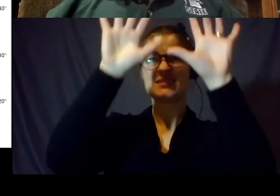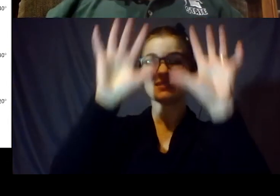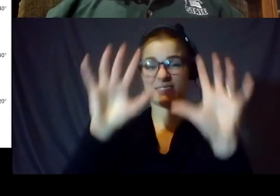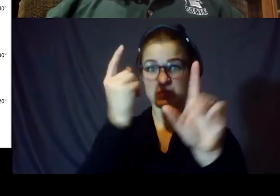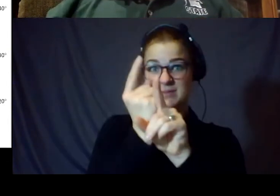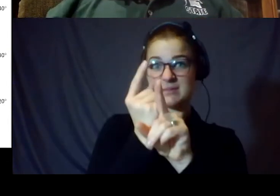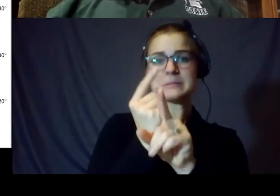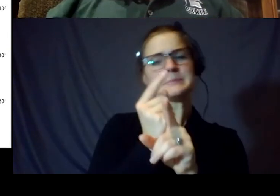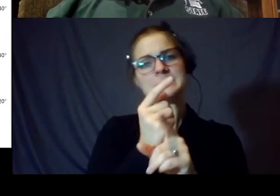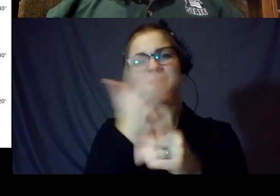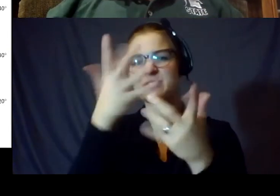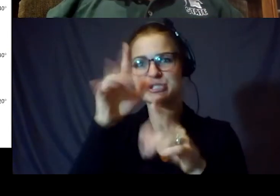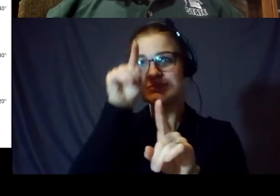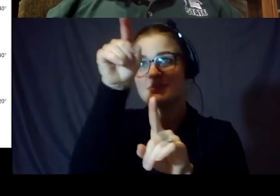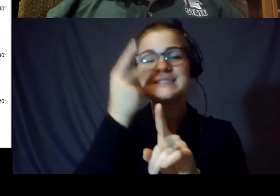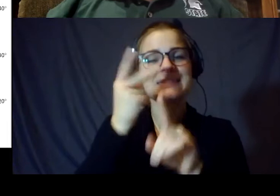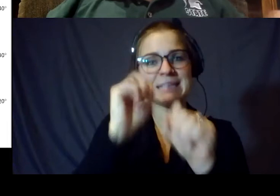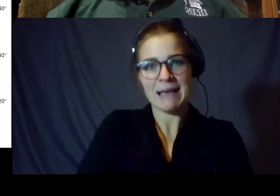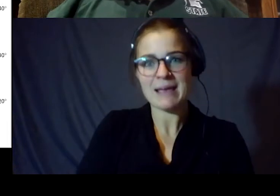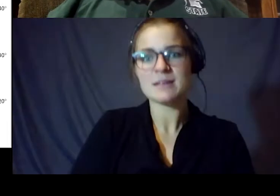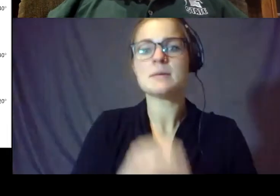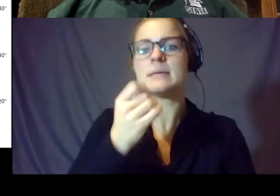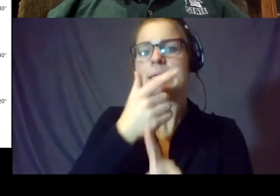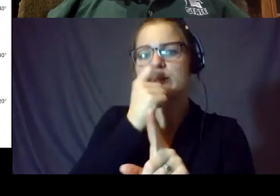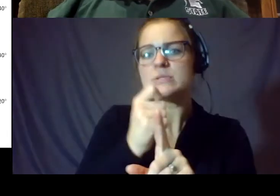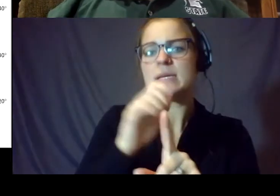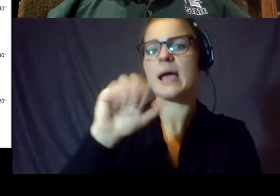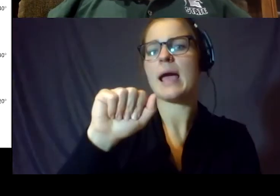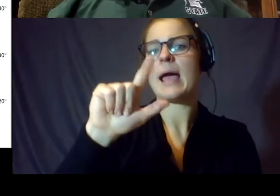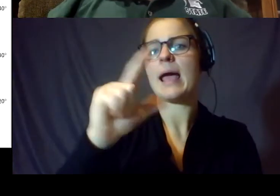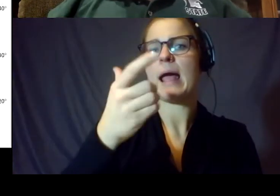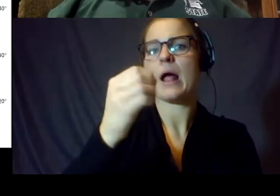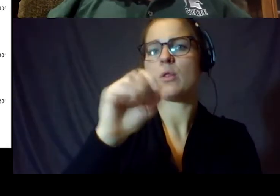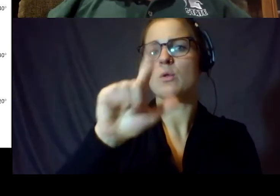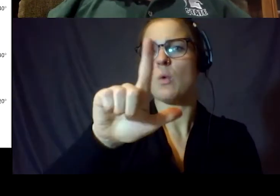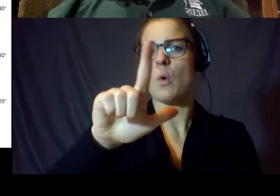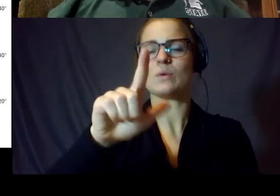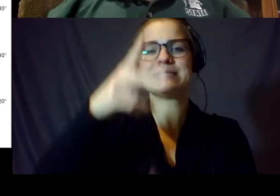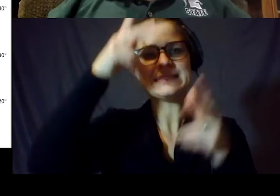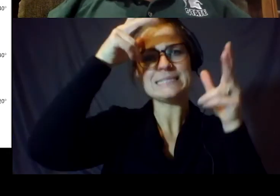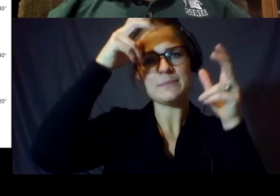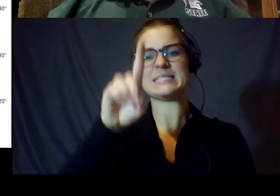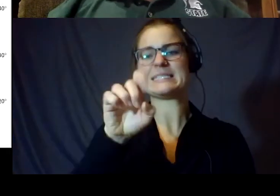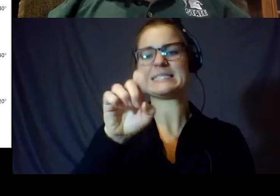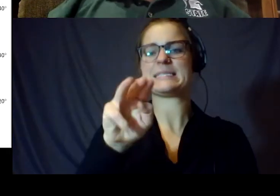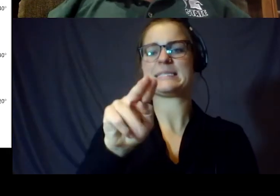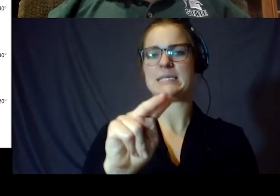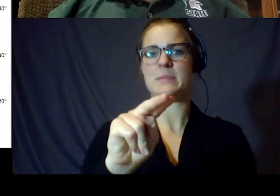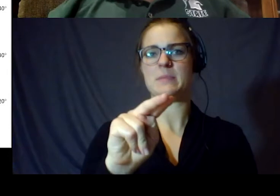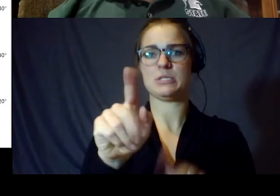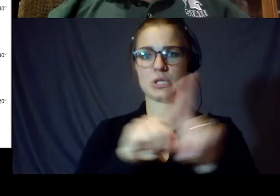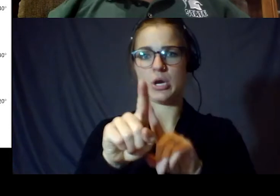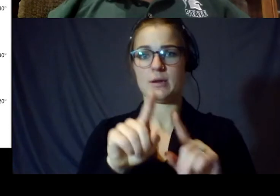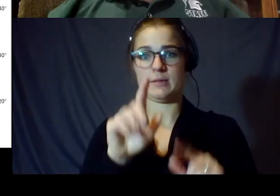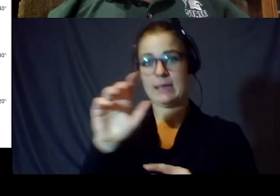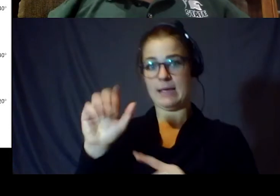the interesting thing is this right here, Algol, the demon star. It's an interesting name. That AL in front, or